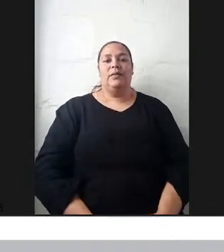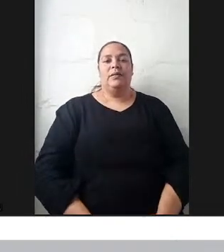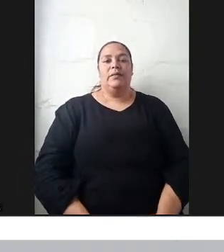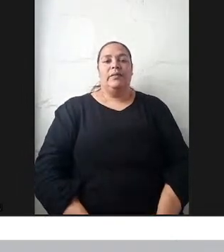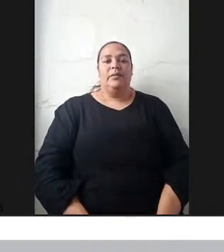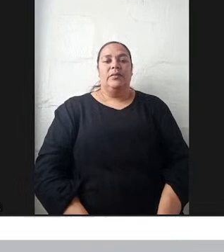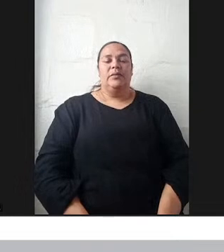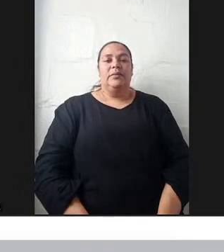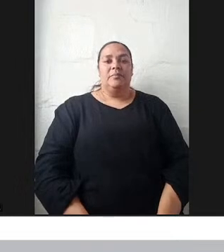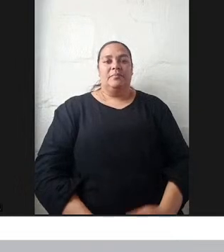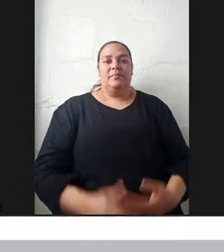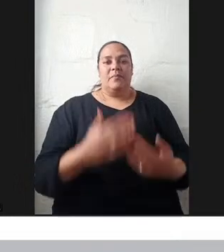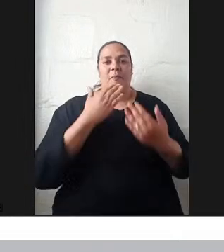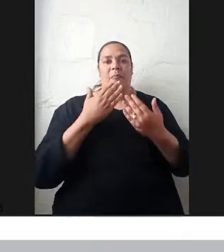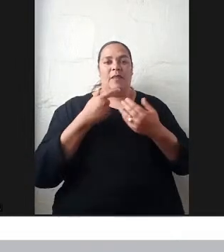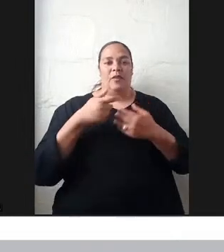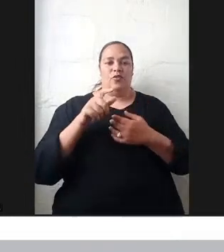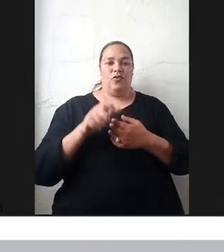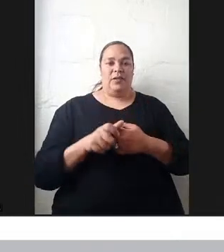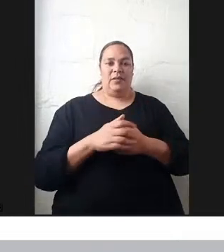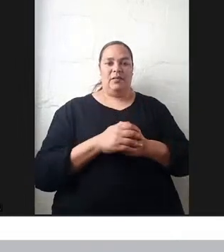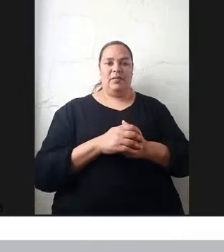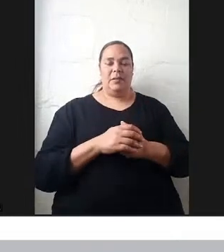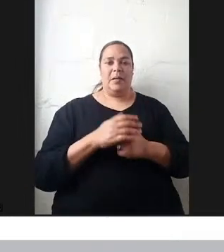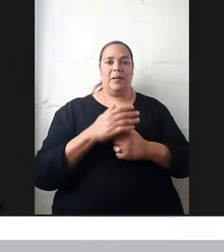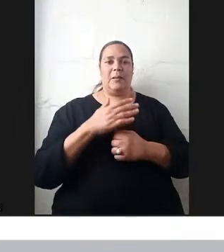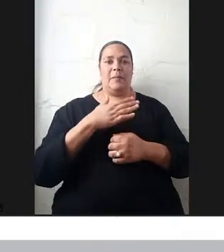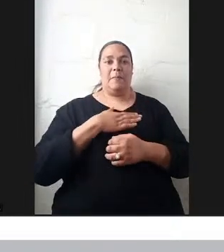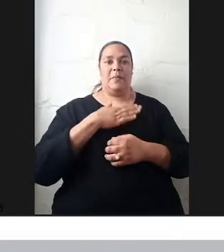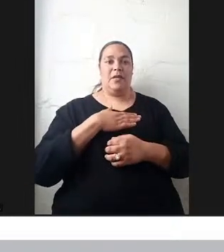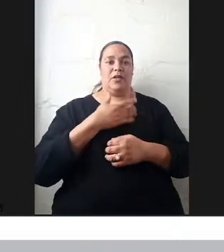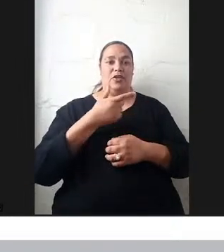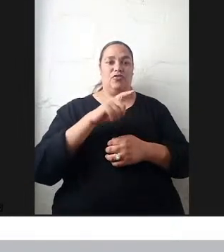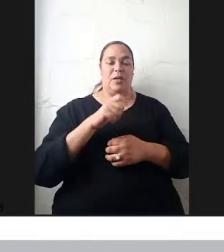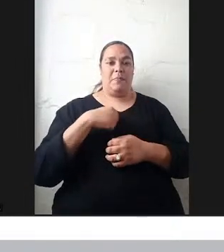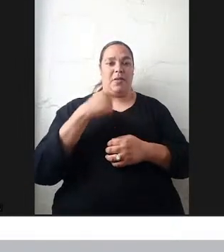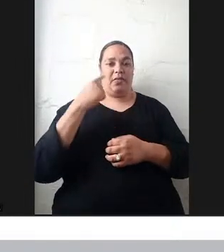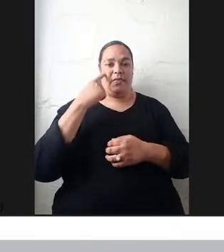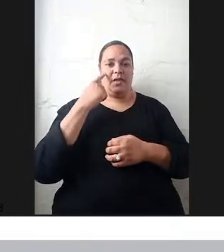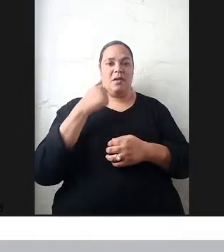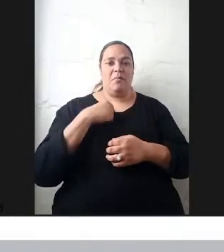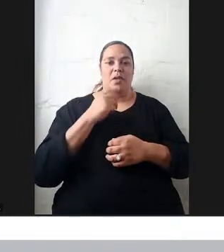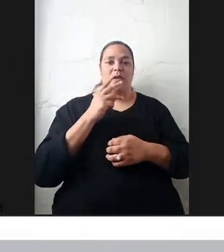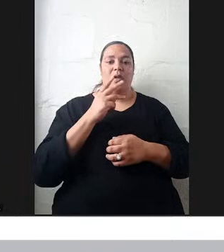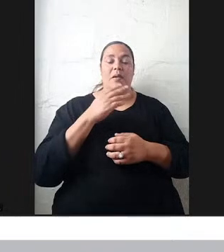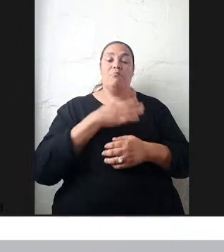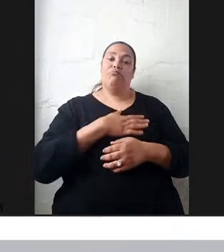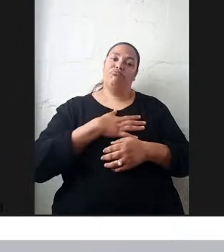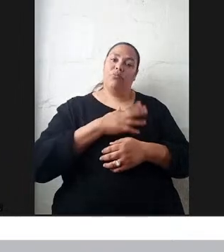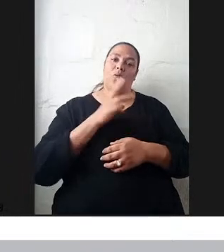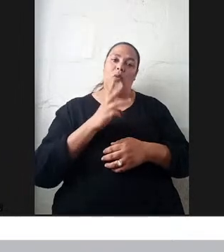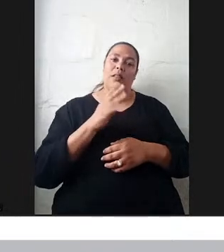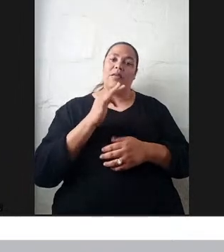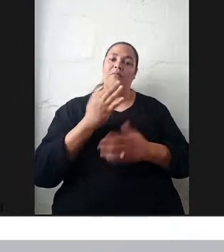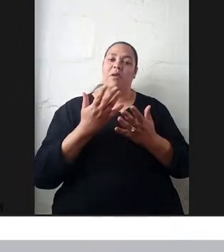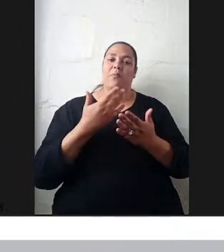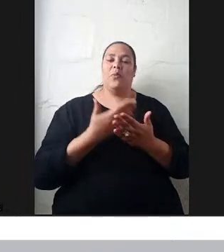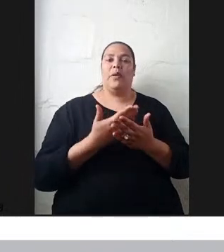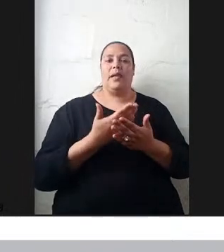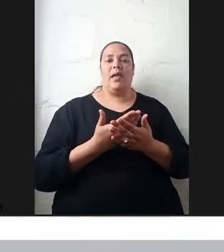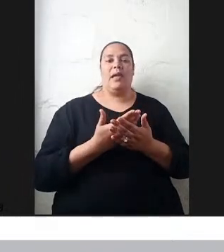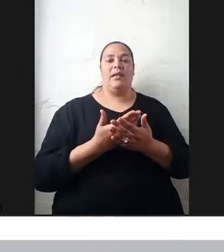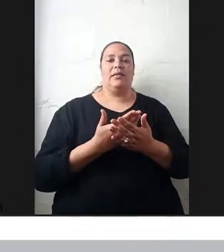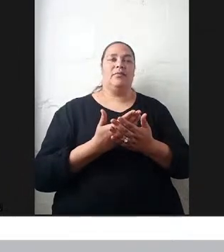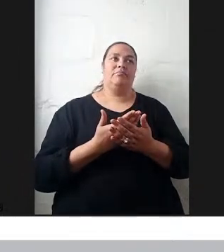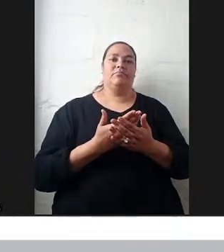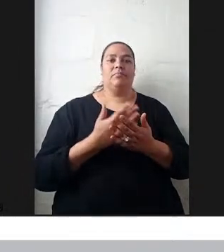Thank you, Chair. Mine, Chair, I think I would appreciate if we could, looking